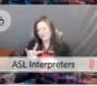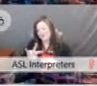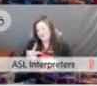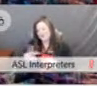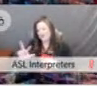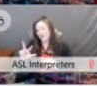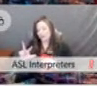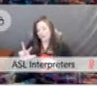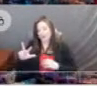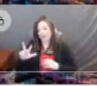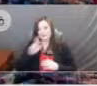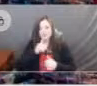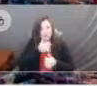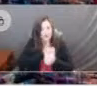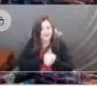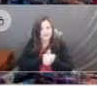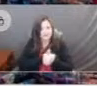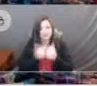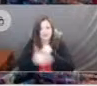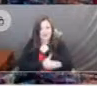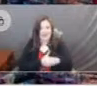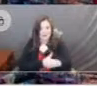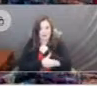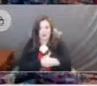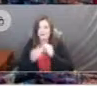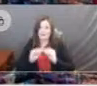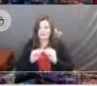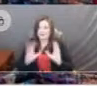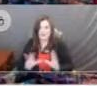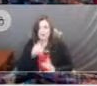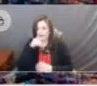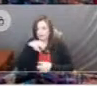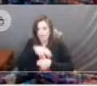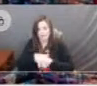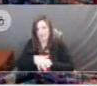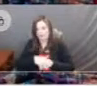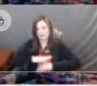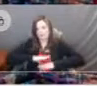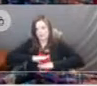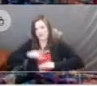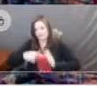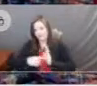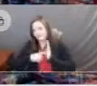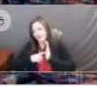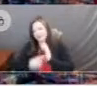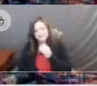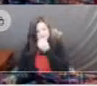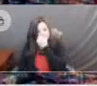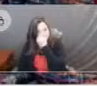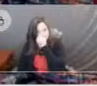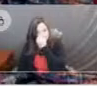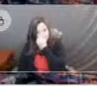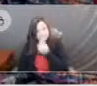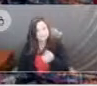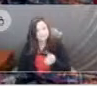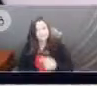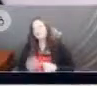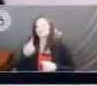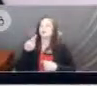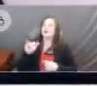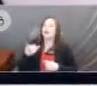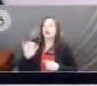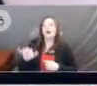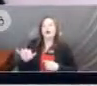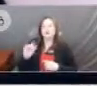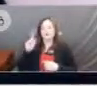573 doses per county, which is really clearly not enough to meet the demand. It sounds like it. You know, there are